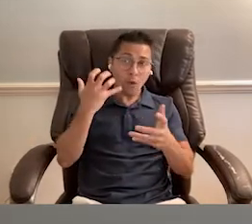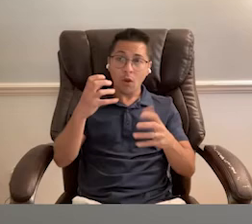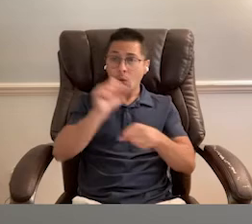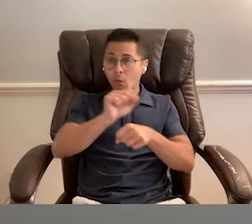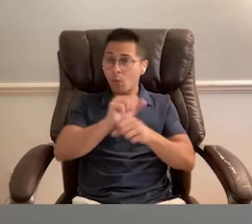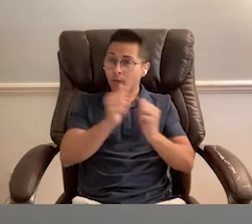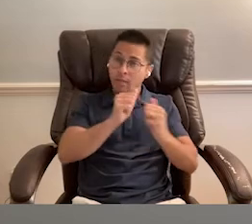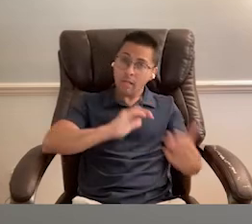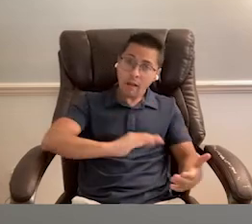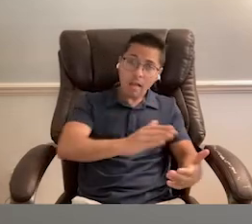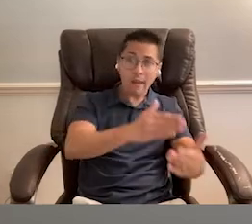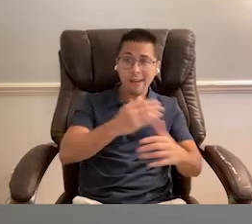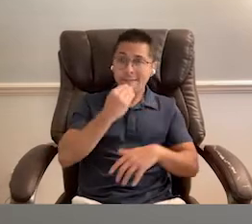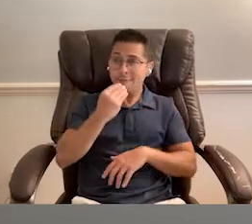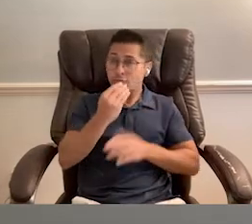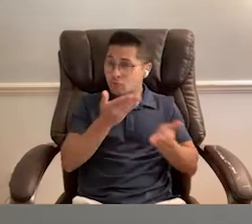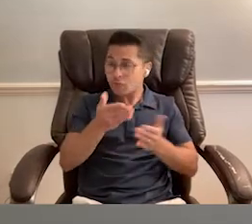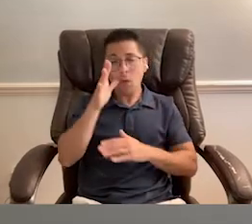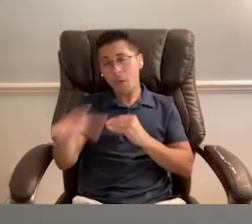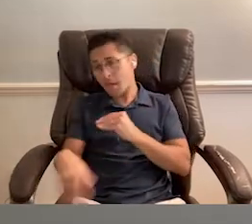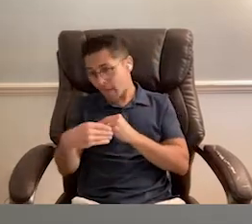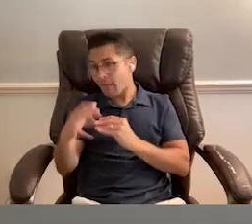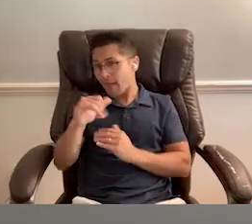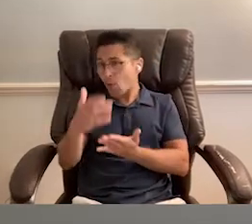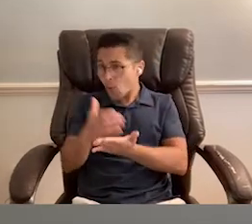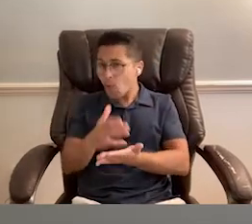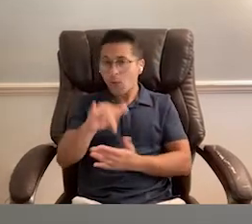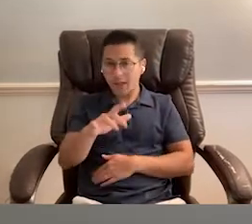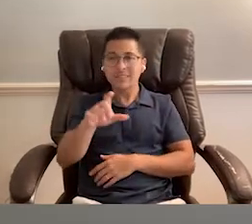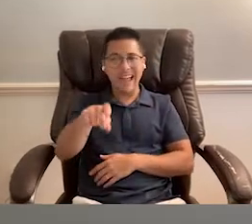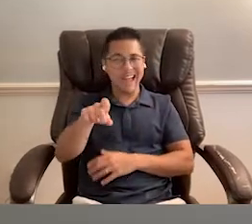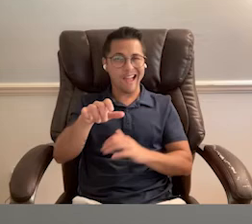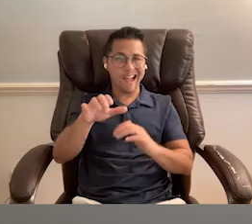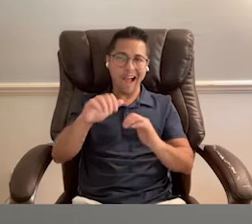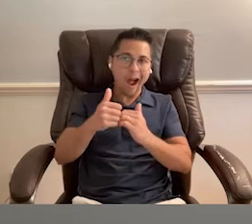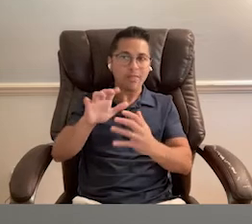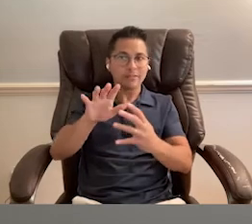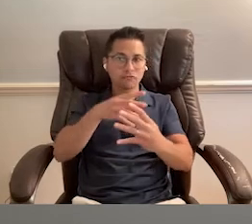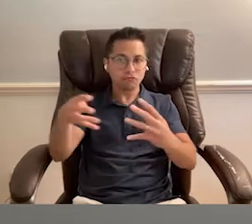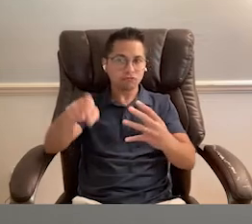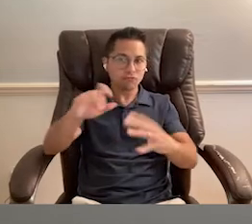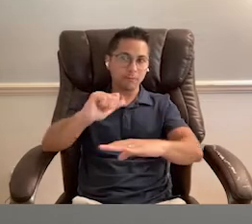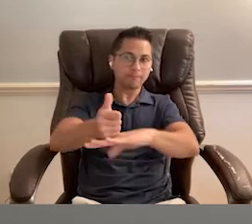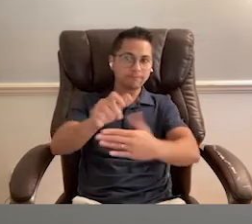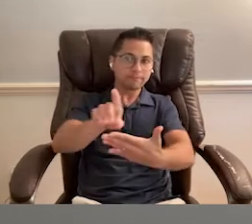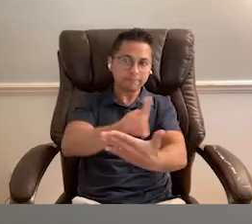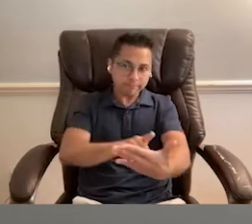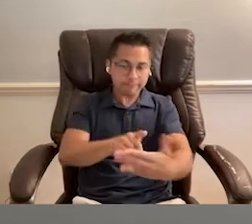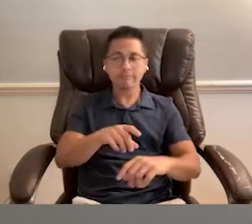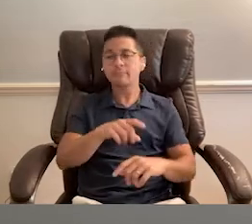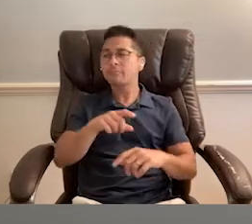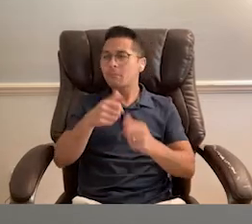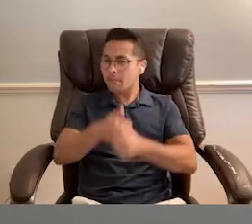out in culinary and a food service, we'll throw in a culinary course. That's how the schedule should be designed. So reviewing those measurable goals based